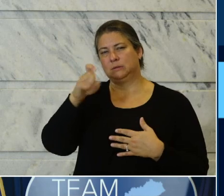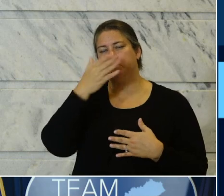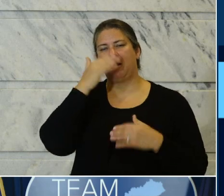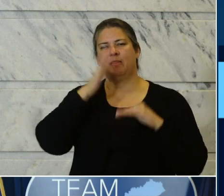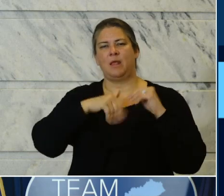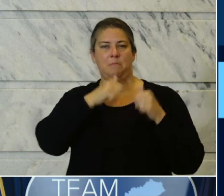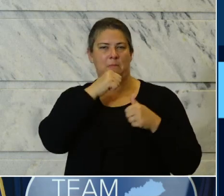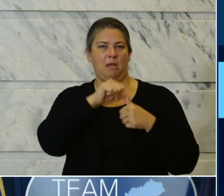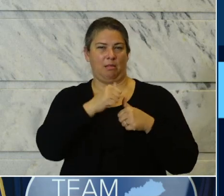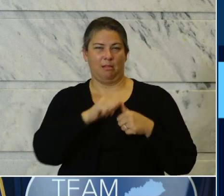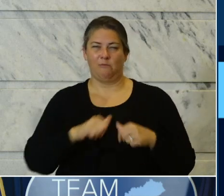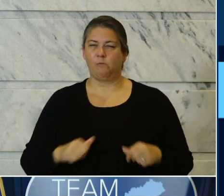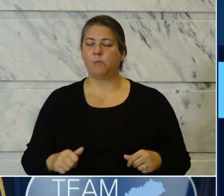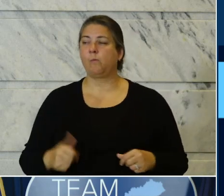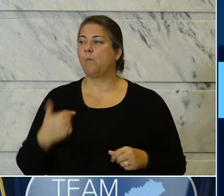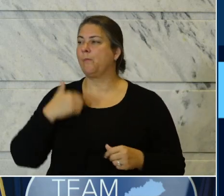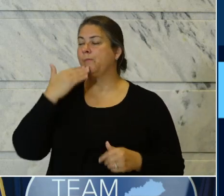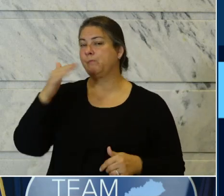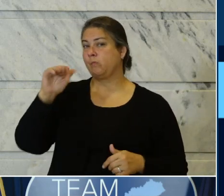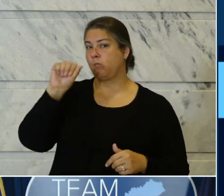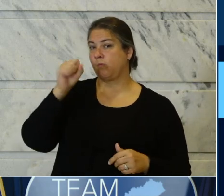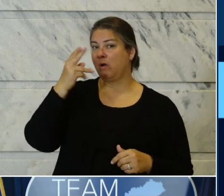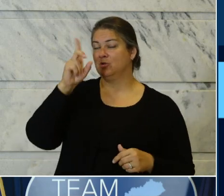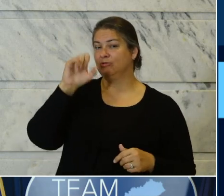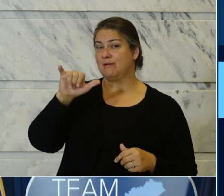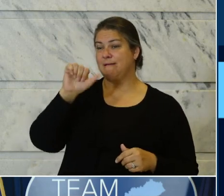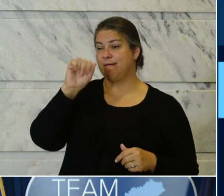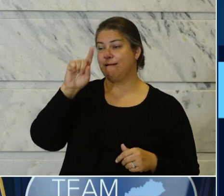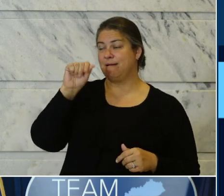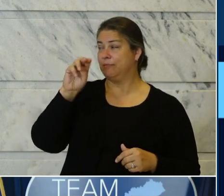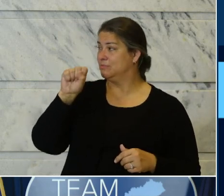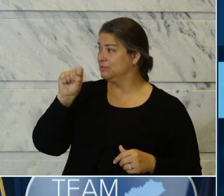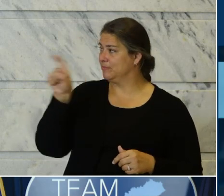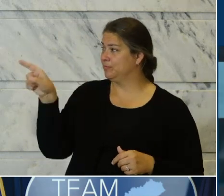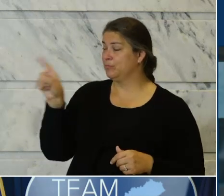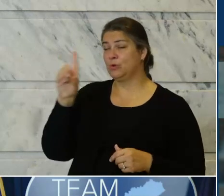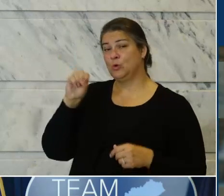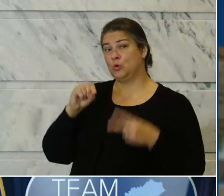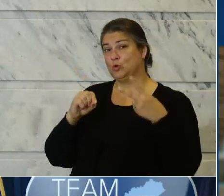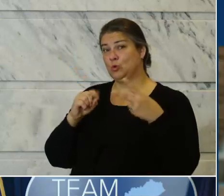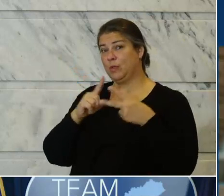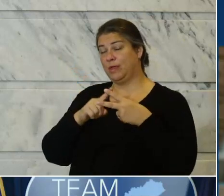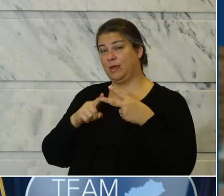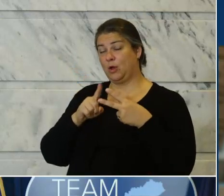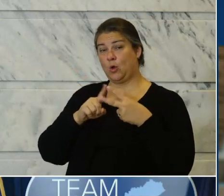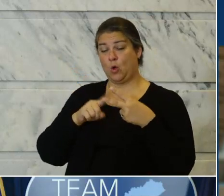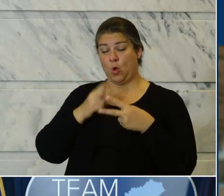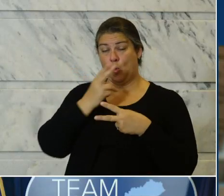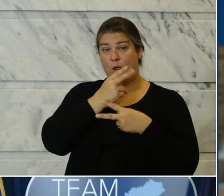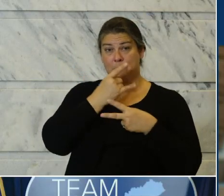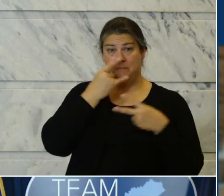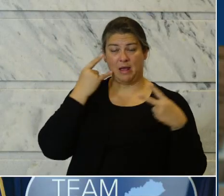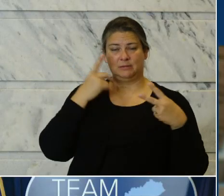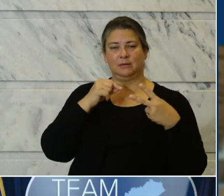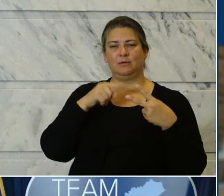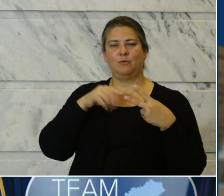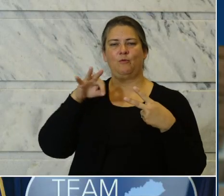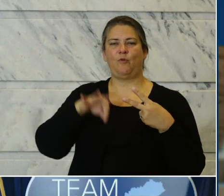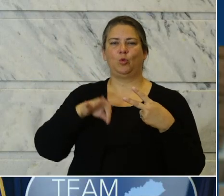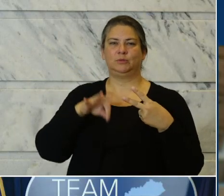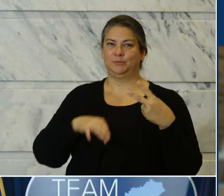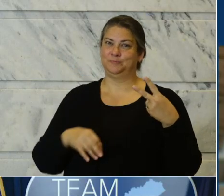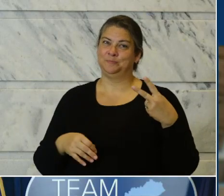mail. I want to thank Ashley Adams, if we go back to that, for doing 2 civic duties, wearing her mask and voting. That's a